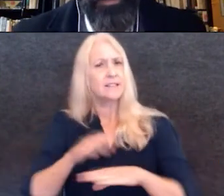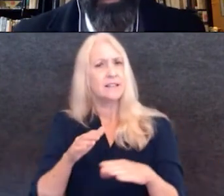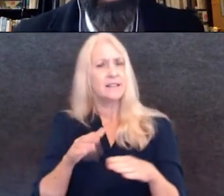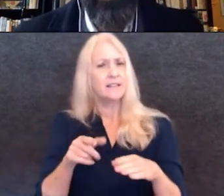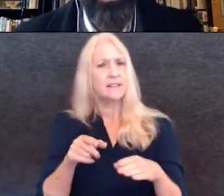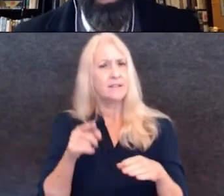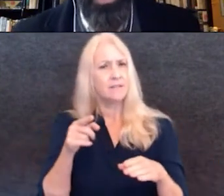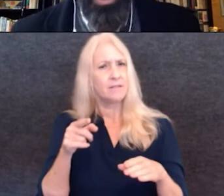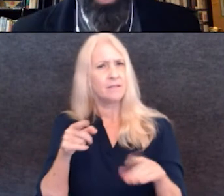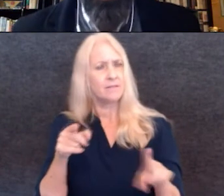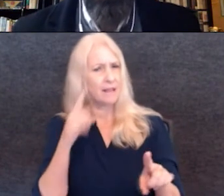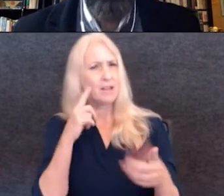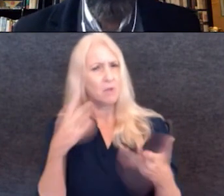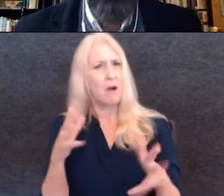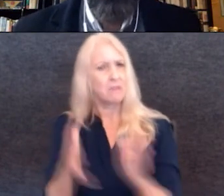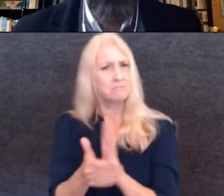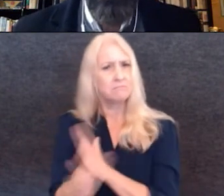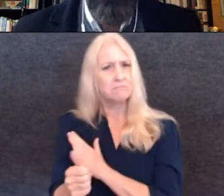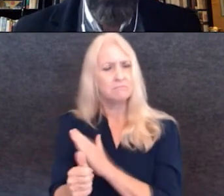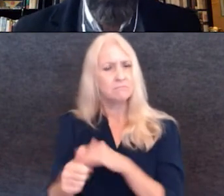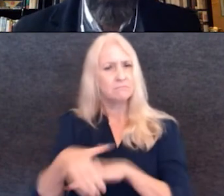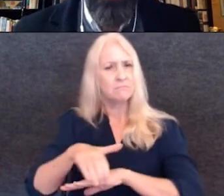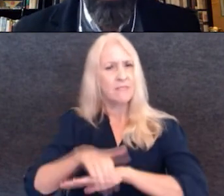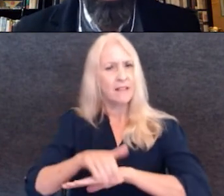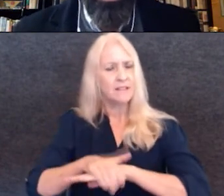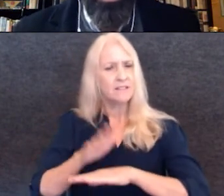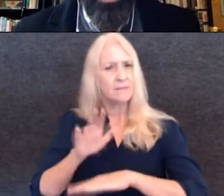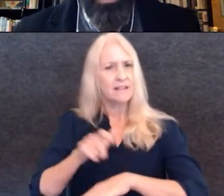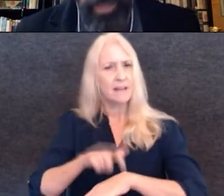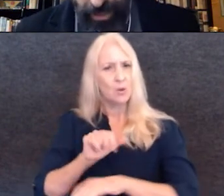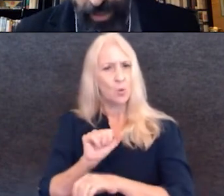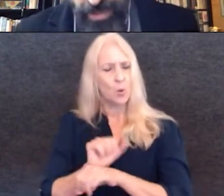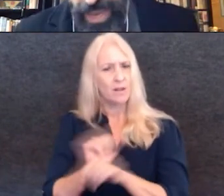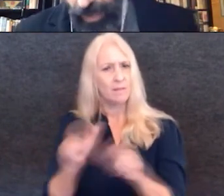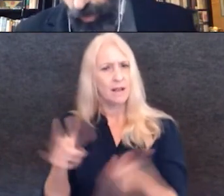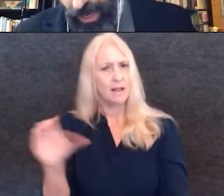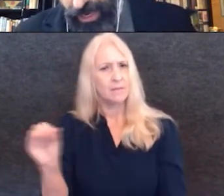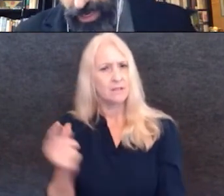already mastered English by the time you were working at these firms, right?